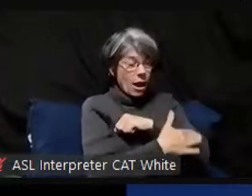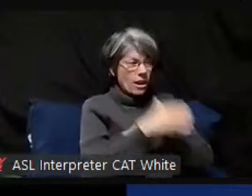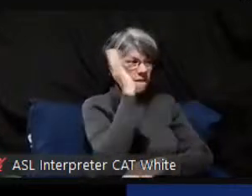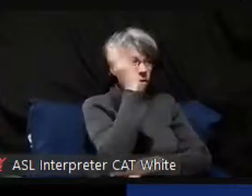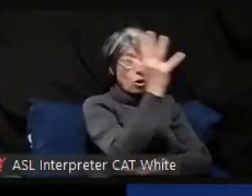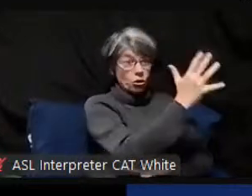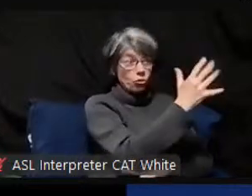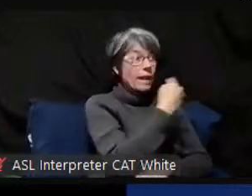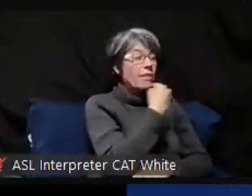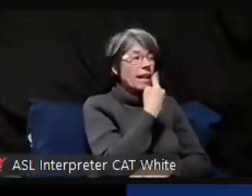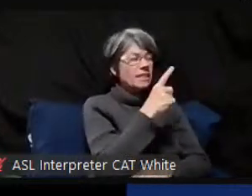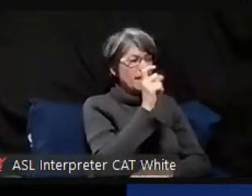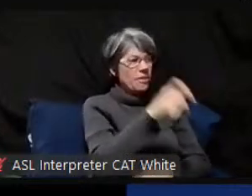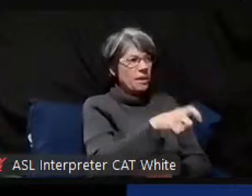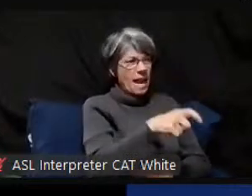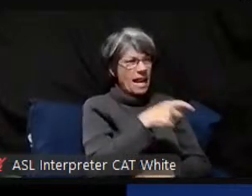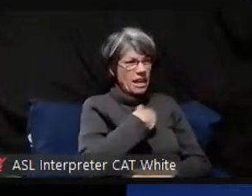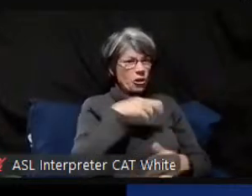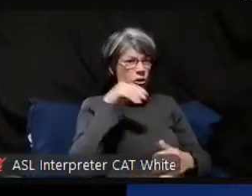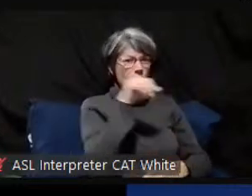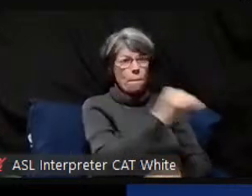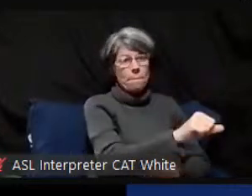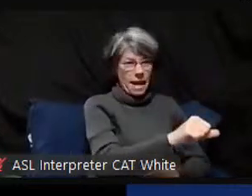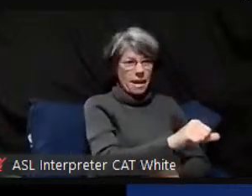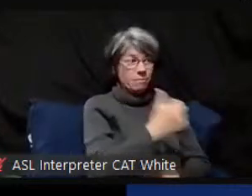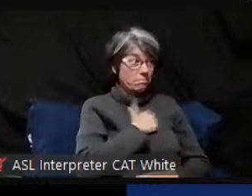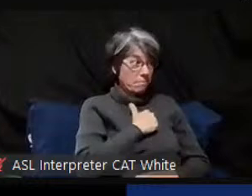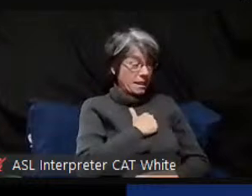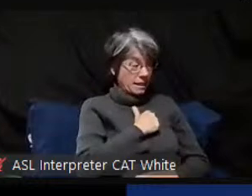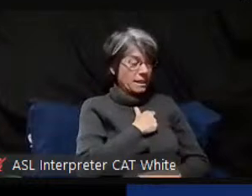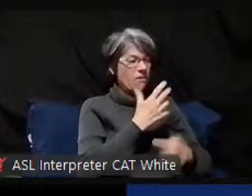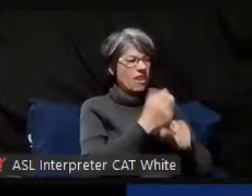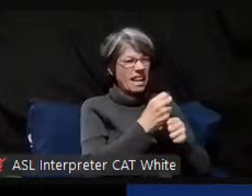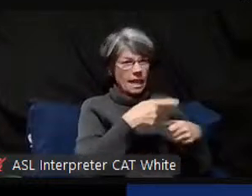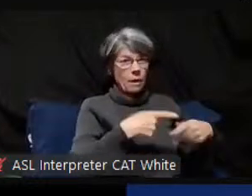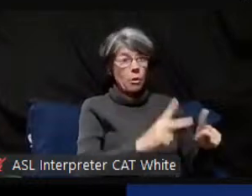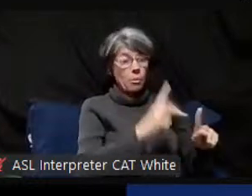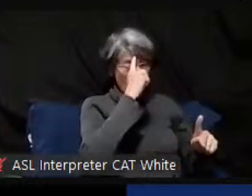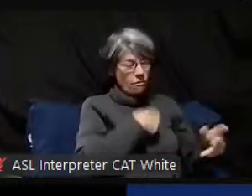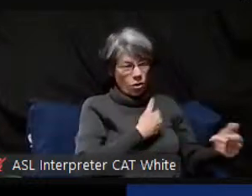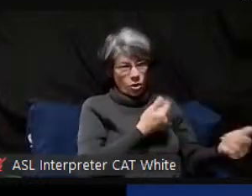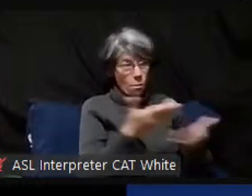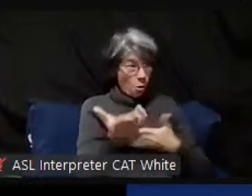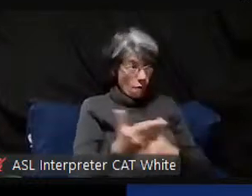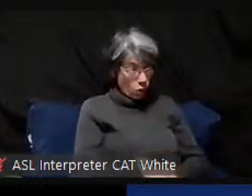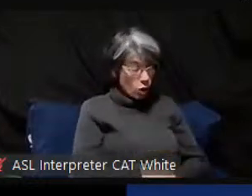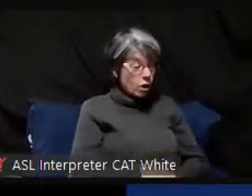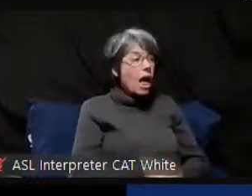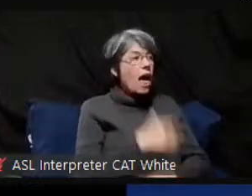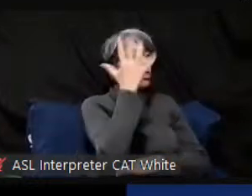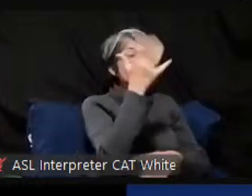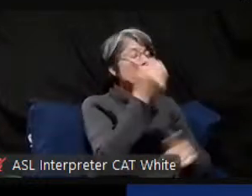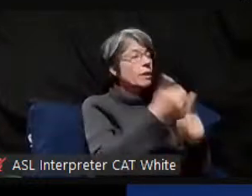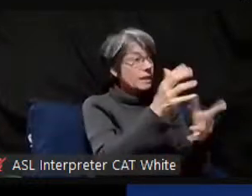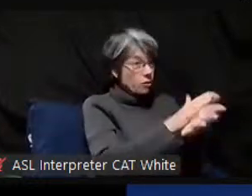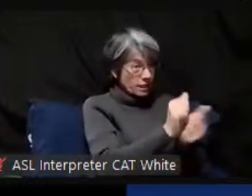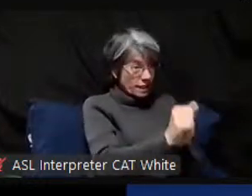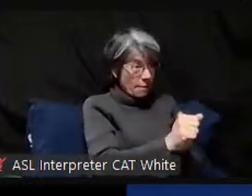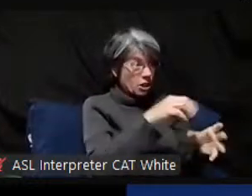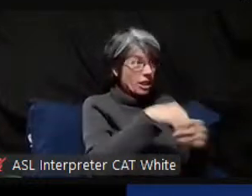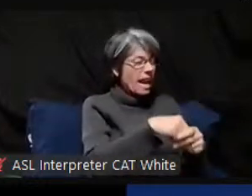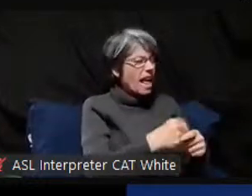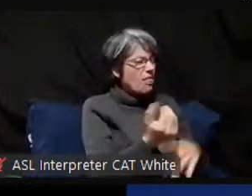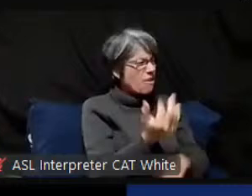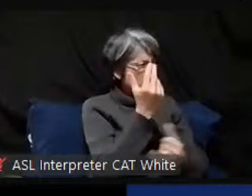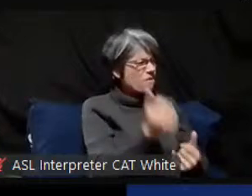and they said I would need to pay out of pocket and get a permit for the removal. The tree was damaged in the fire. Why